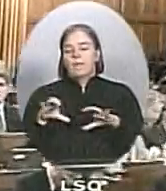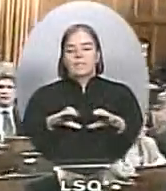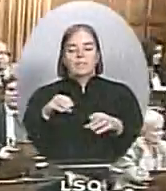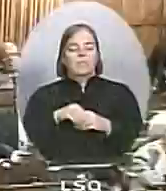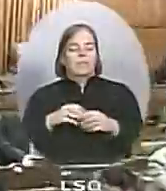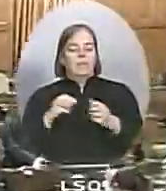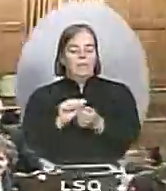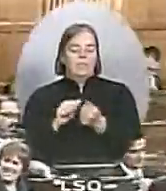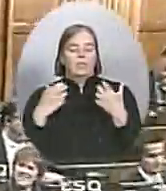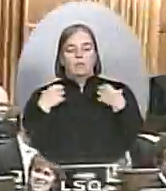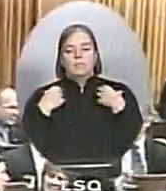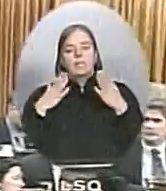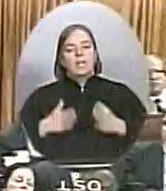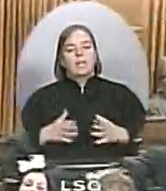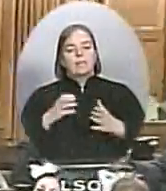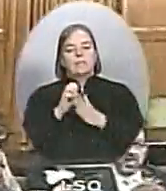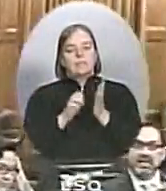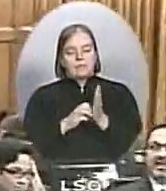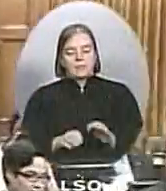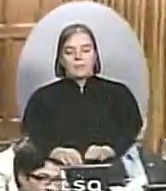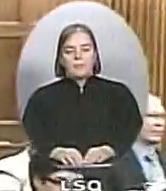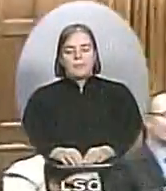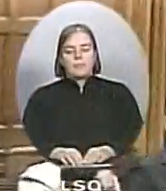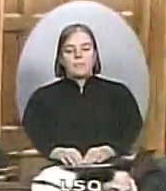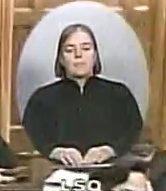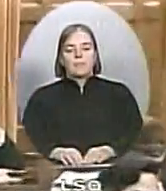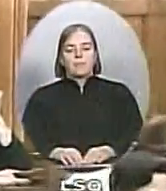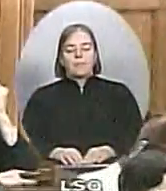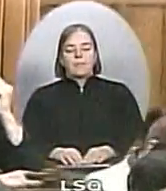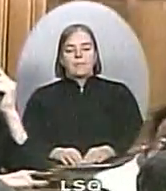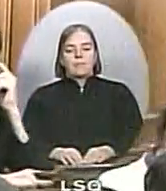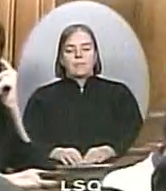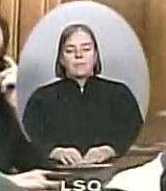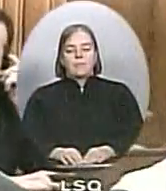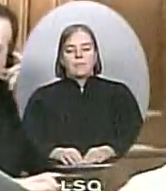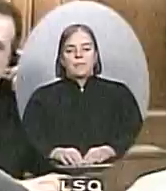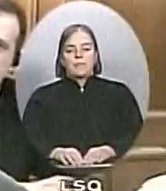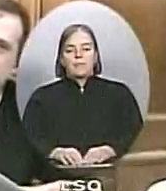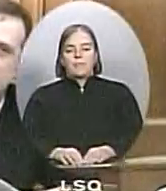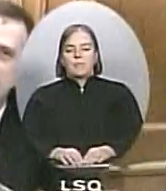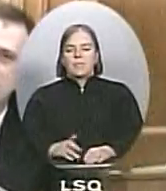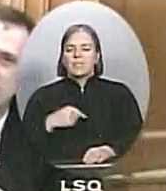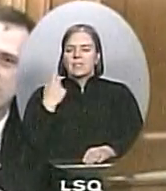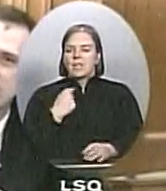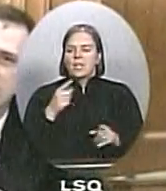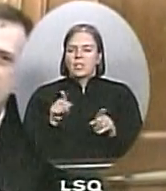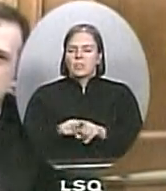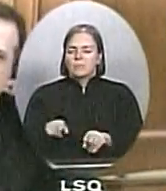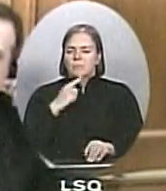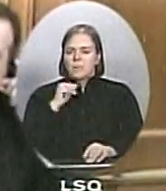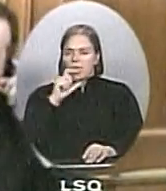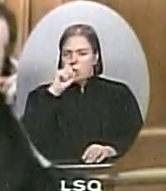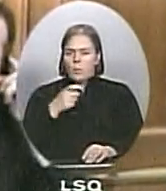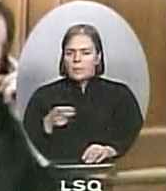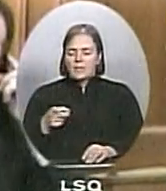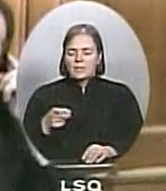for Timmins, James Bay. I don't want to school my honourable colleague, but he missed out the important part. That ministers and parliamentary